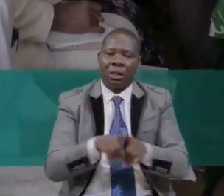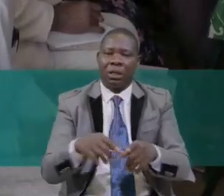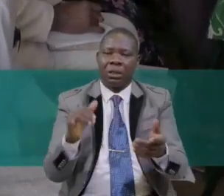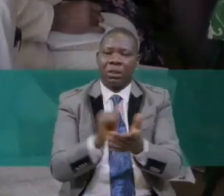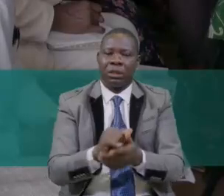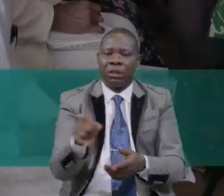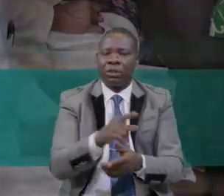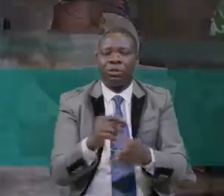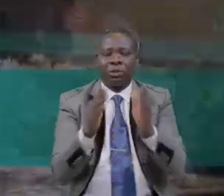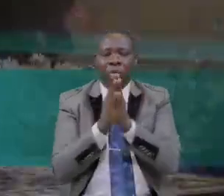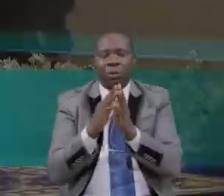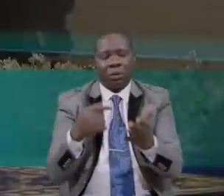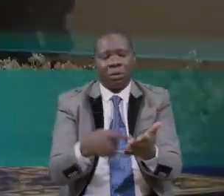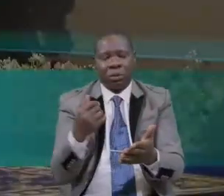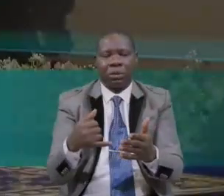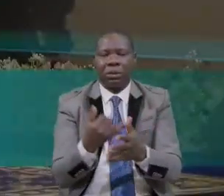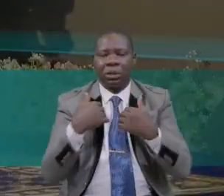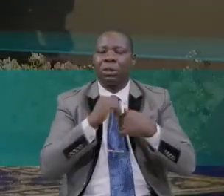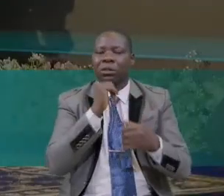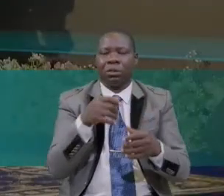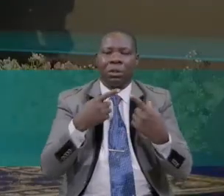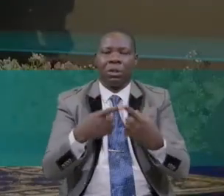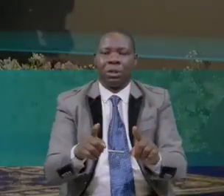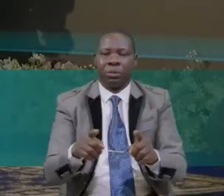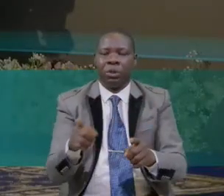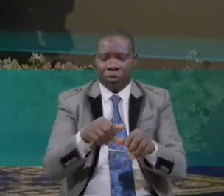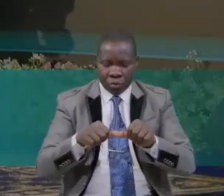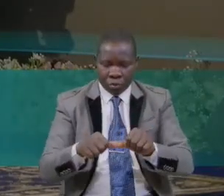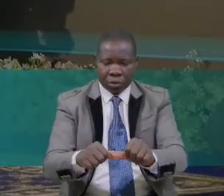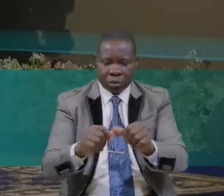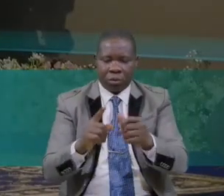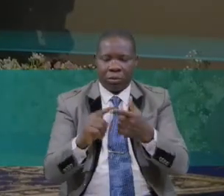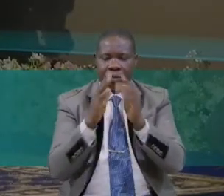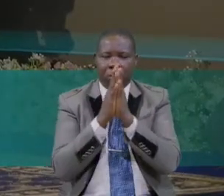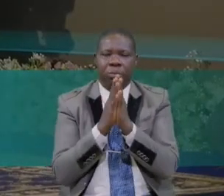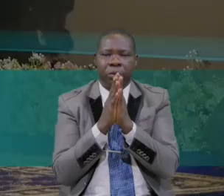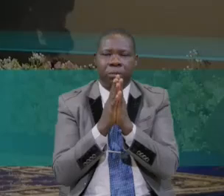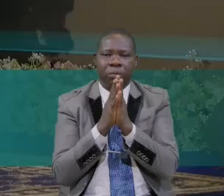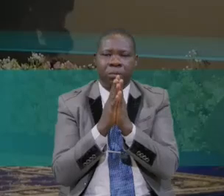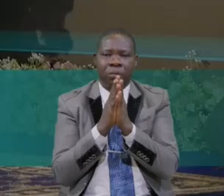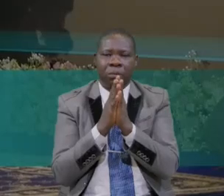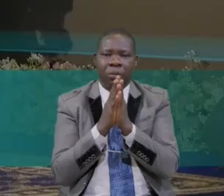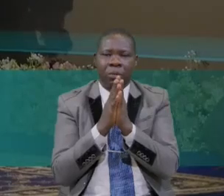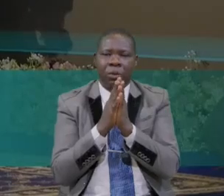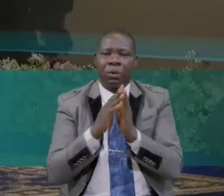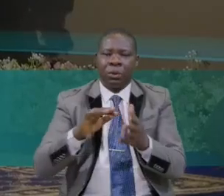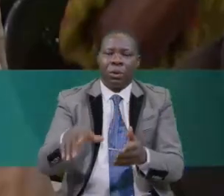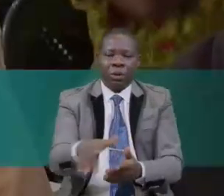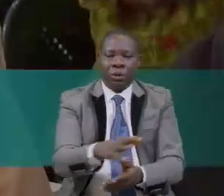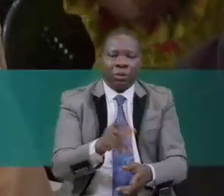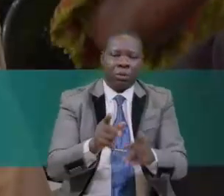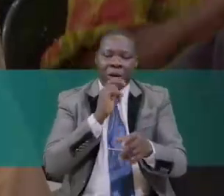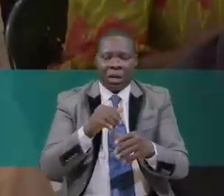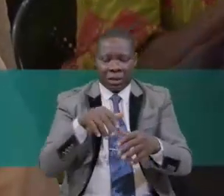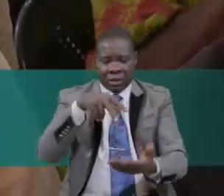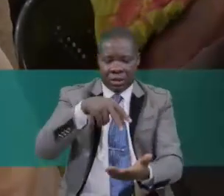it has not happened. You keep on praying. Those people are before me right now. You keep